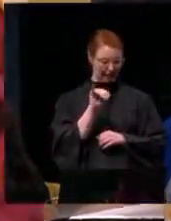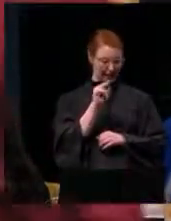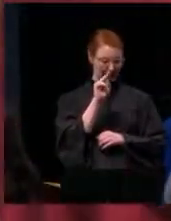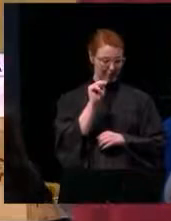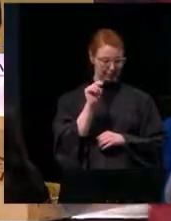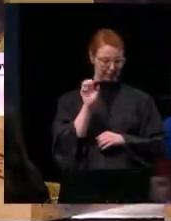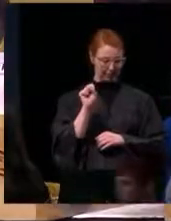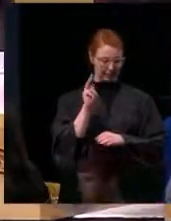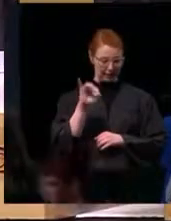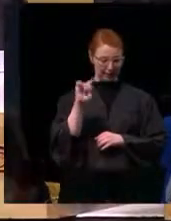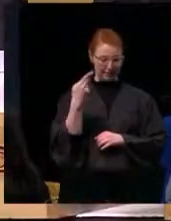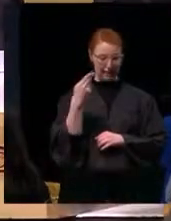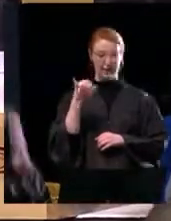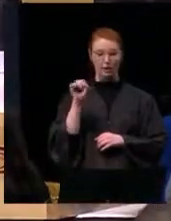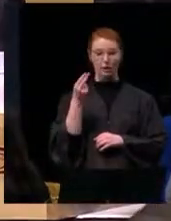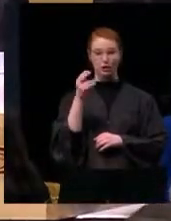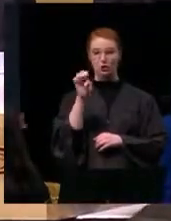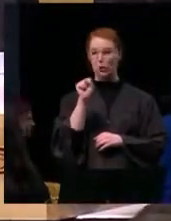Jones.